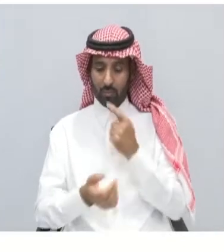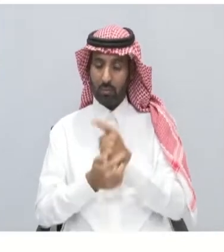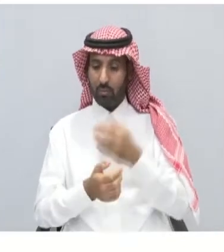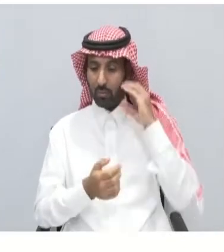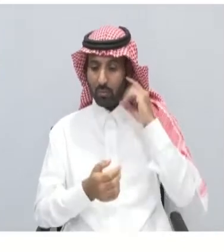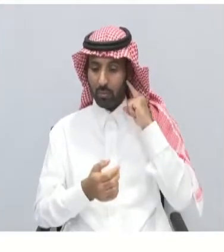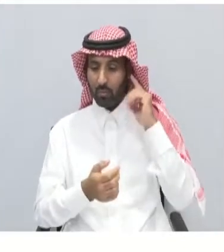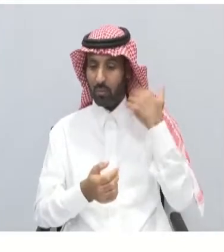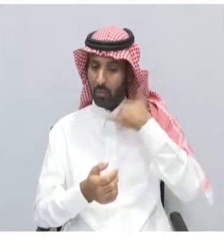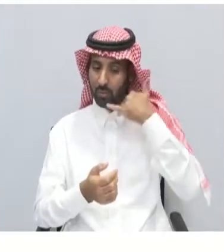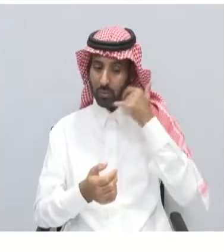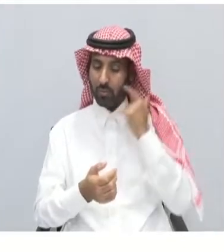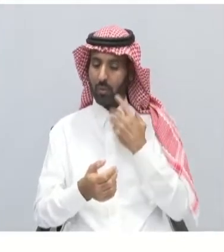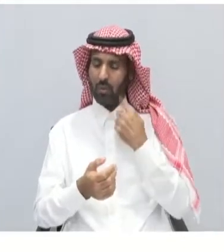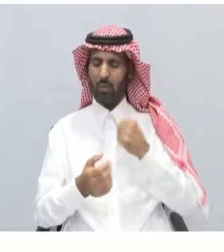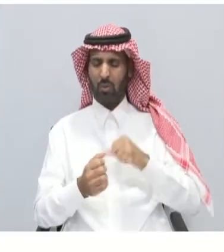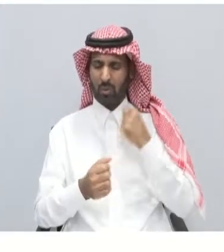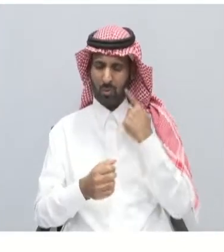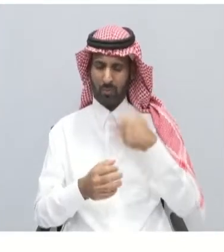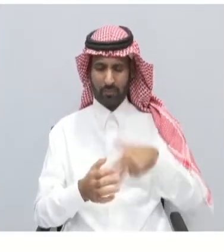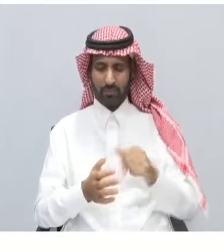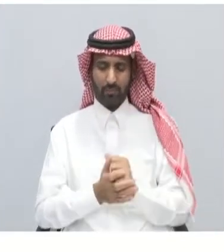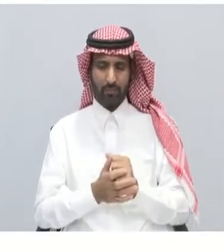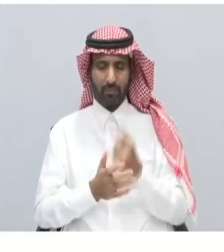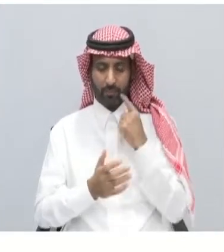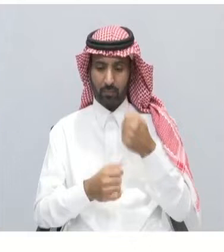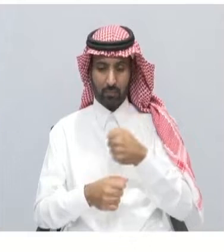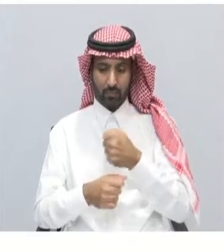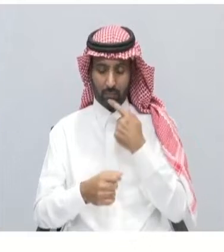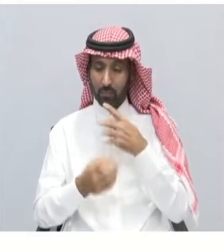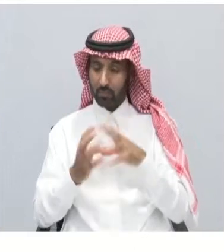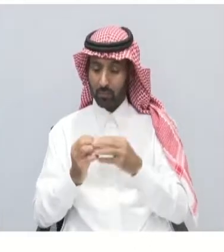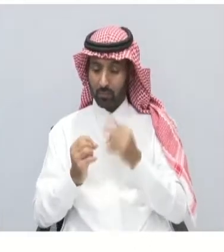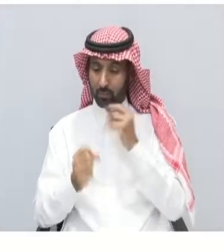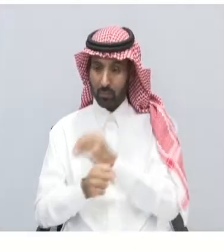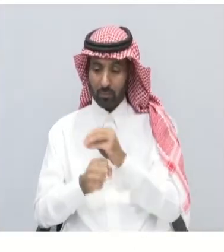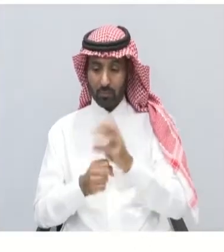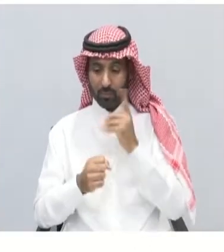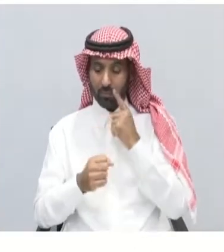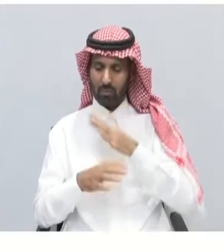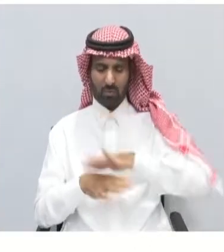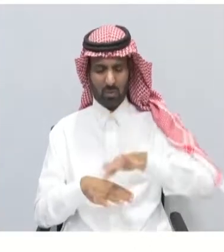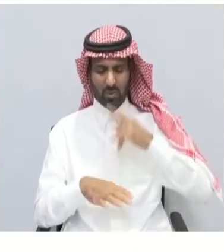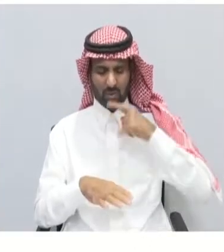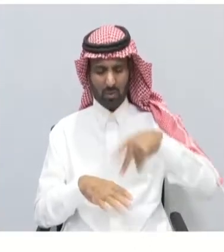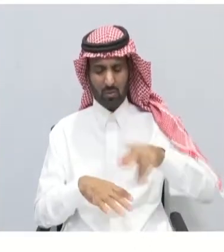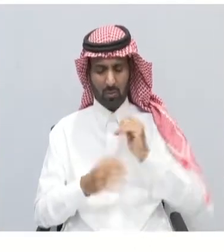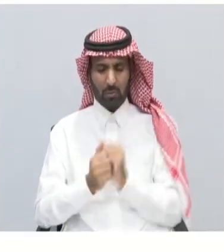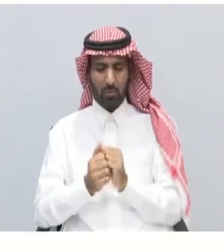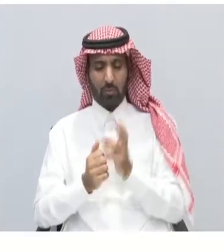up, give up. And we have a list of meanings. Learn, let someone